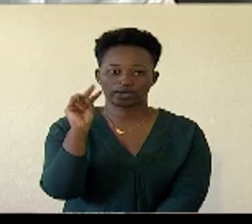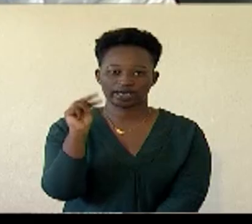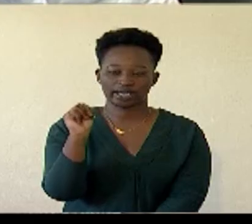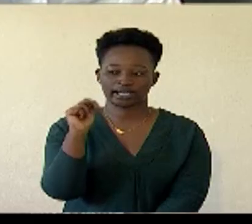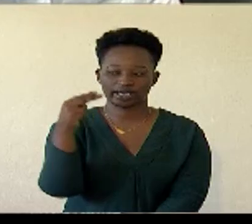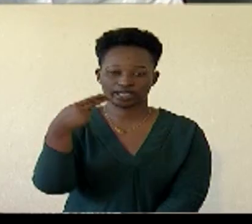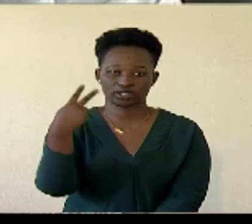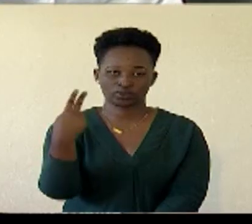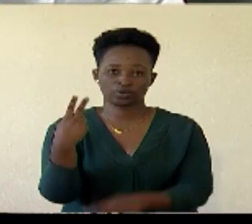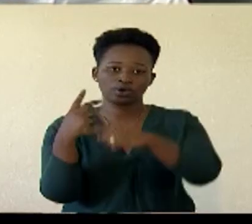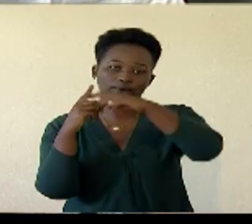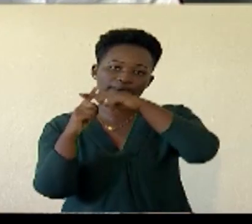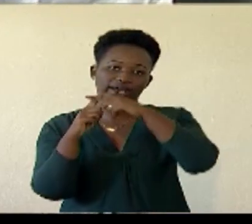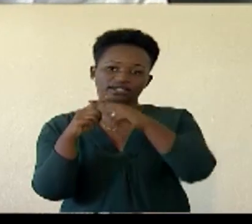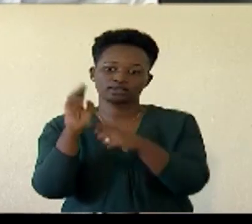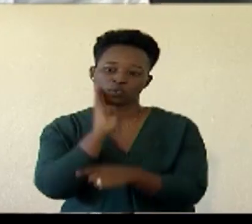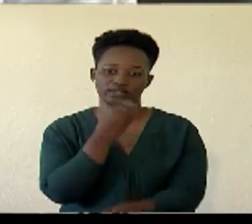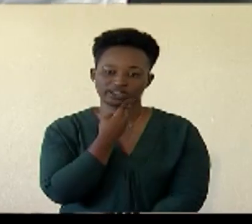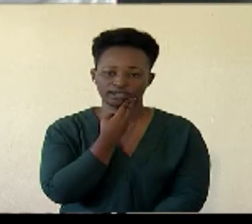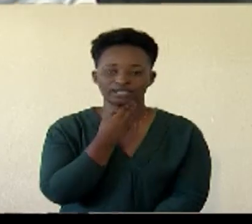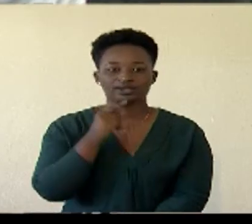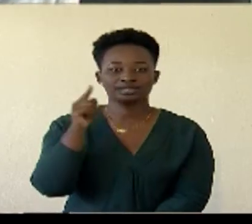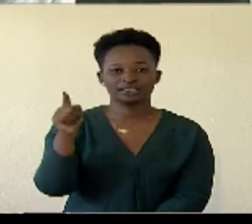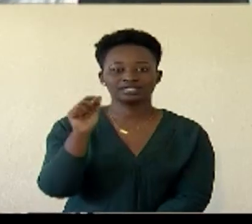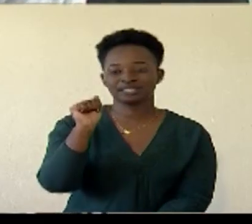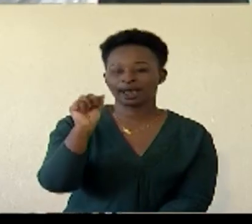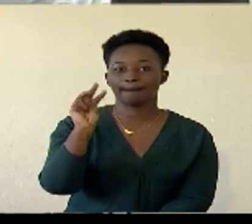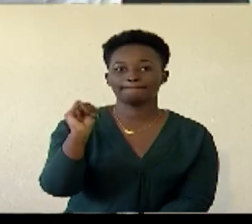CONH2, then plus water. This is an amide.